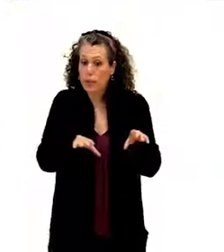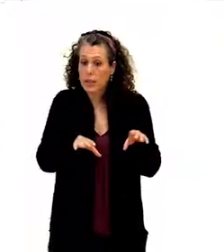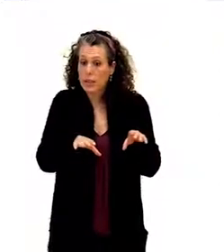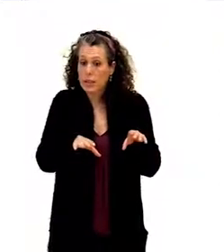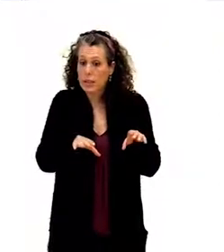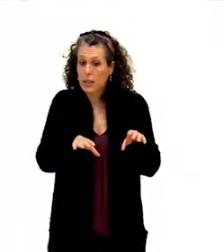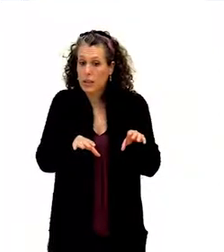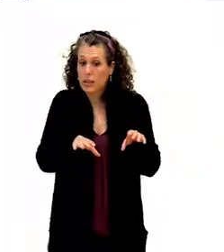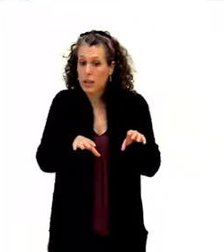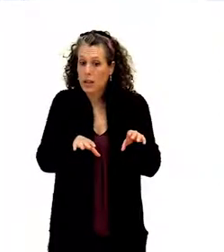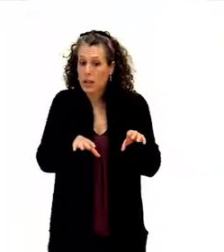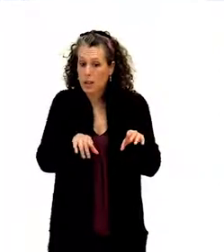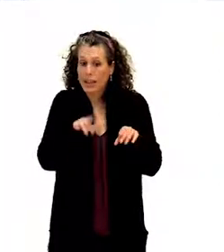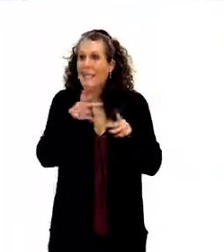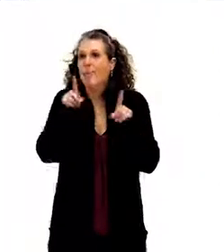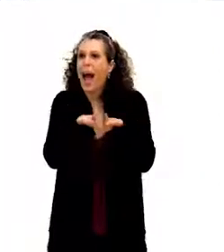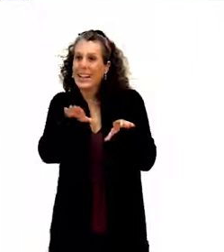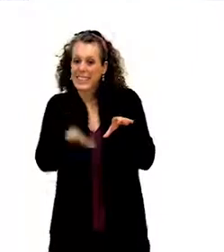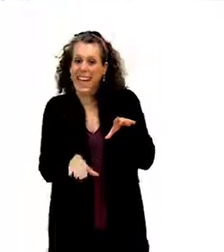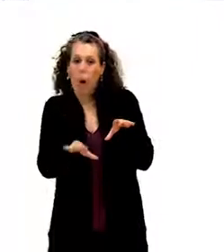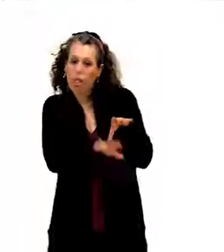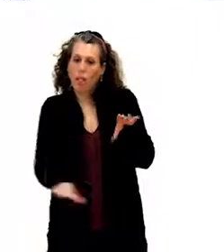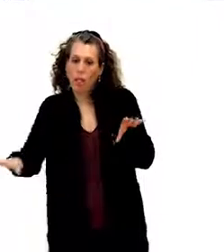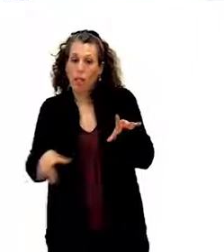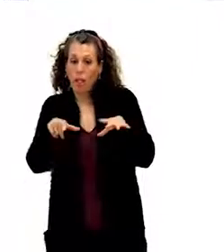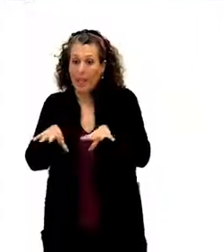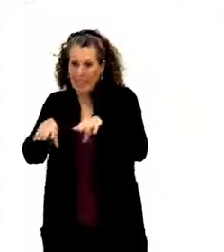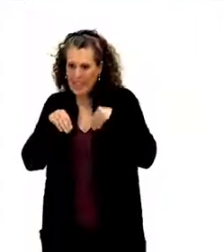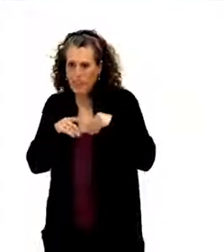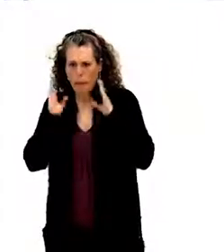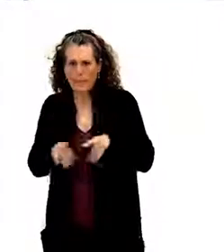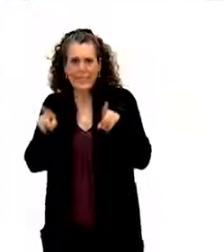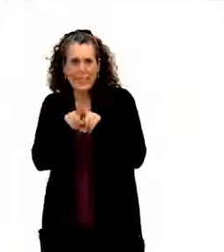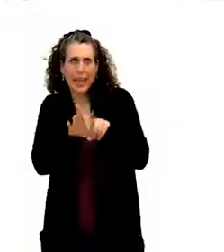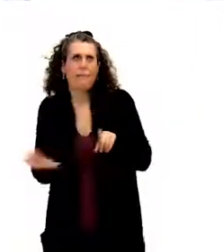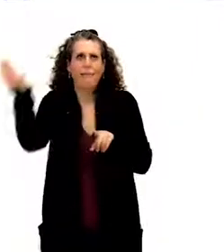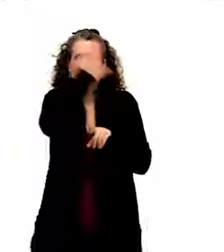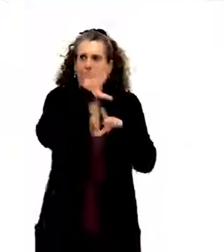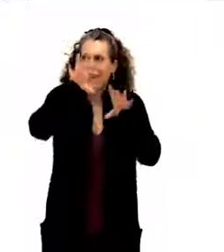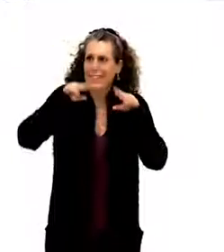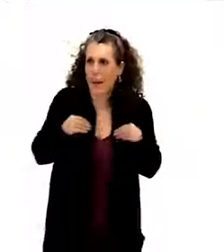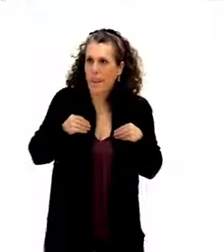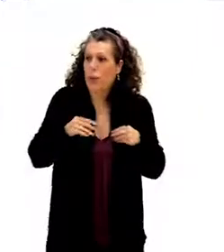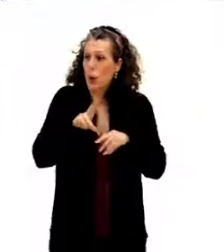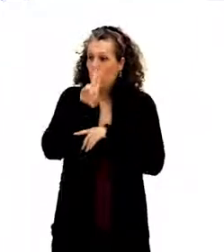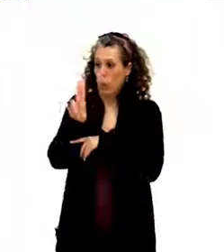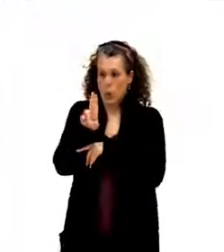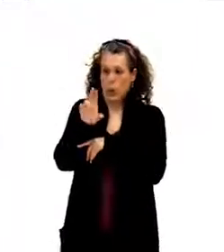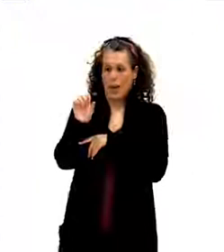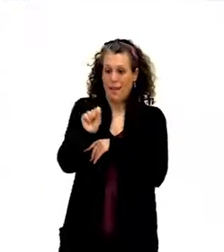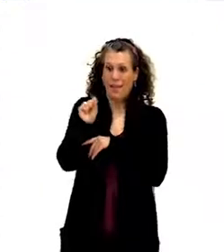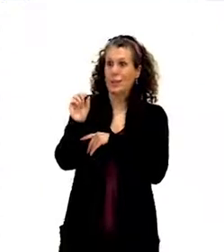be accepted in other parts of the European Union. Universal standards obligation is